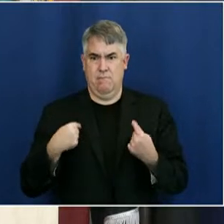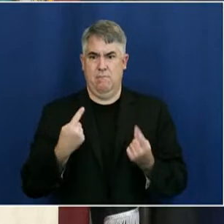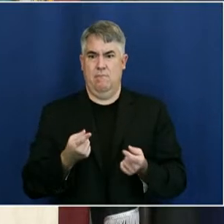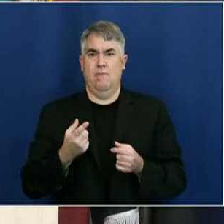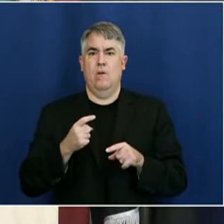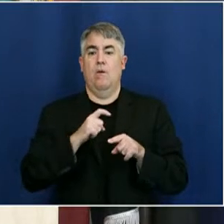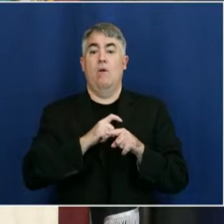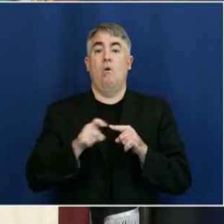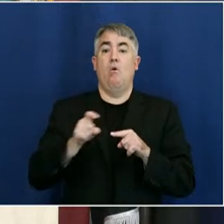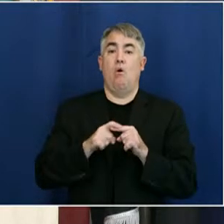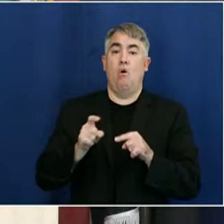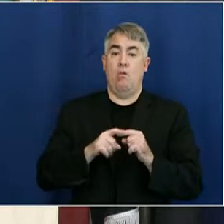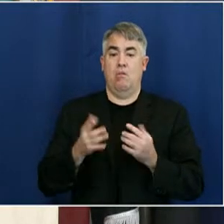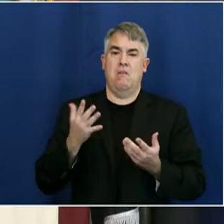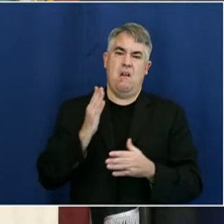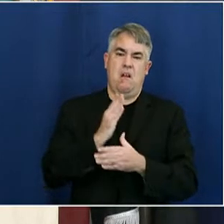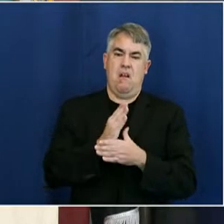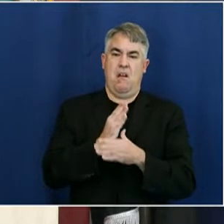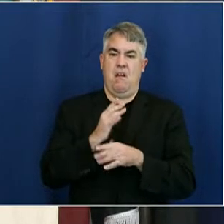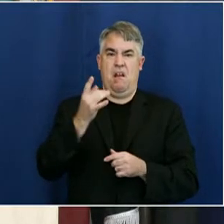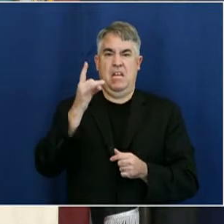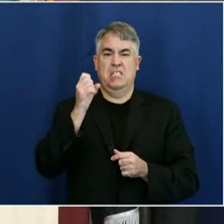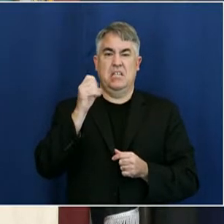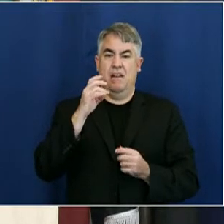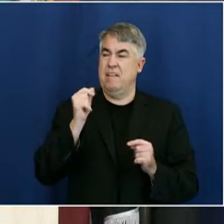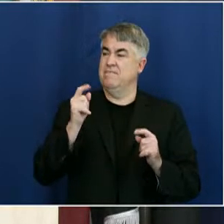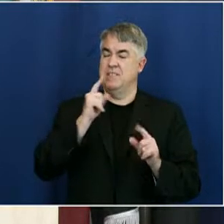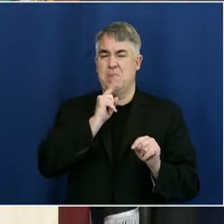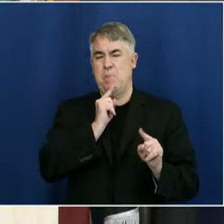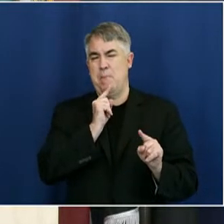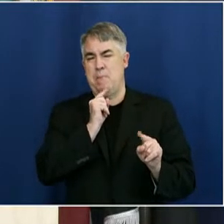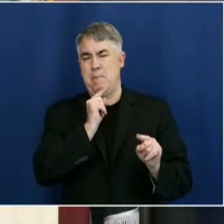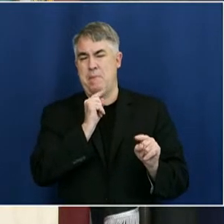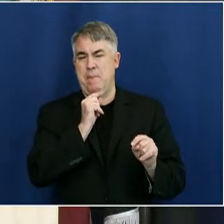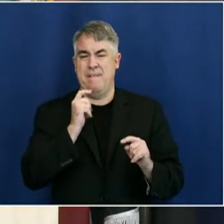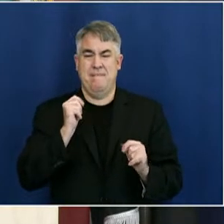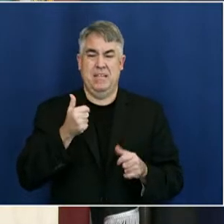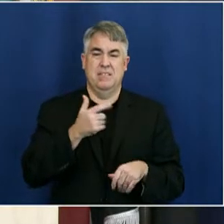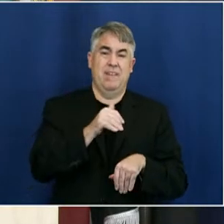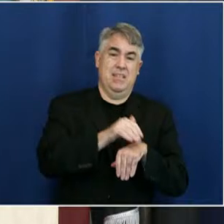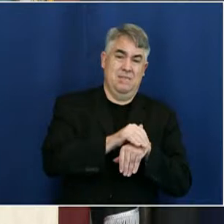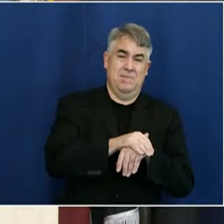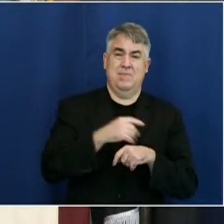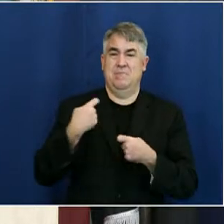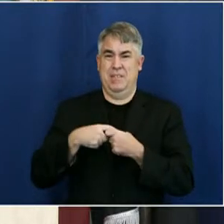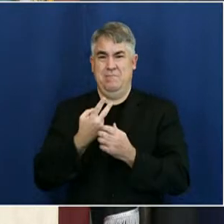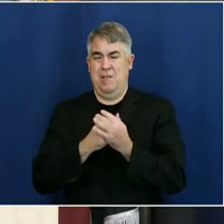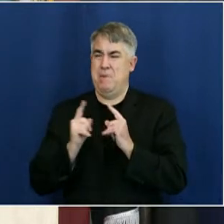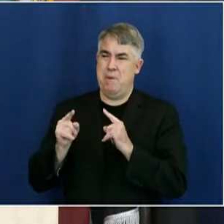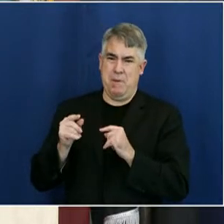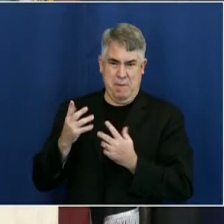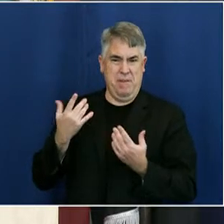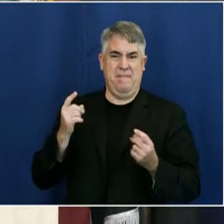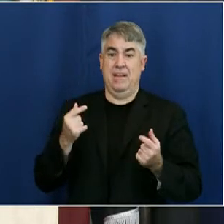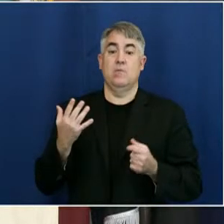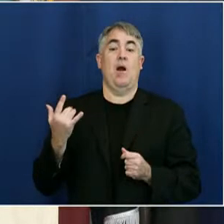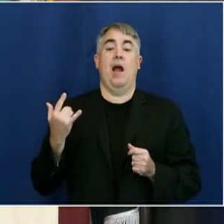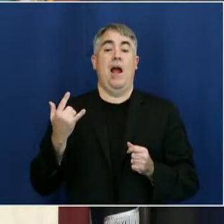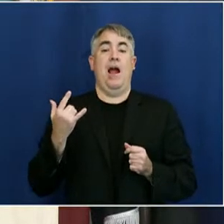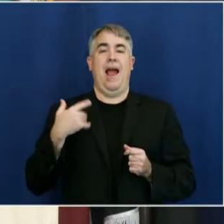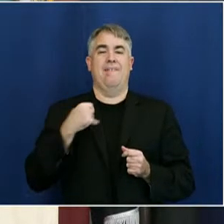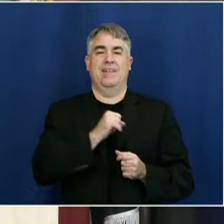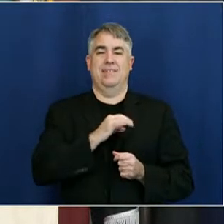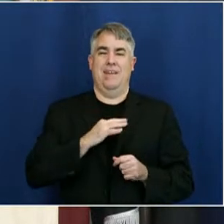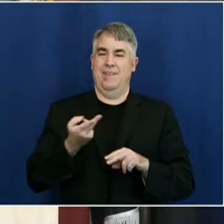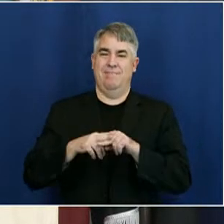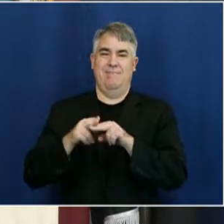time. Again, both English and Spanish, and so we do think that the increased staffing there is generating some positive results. And again,